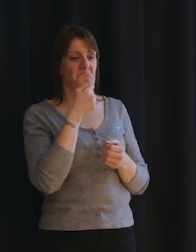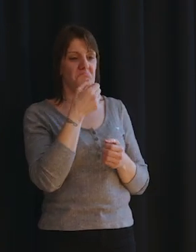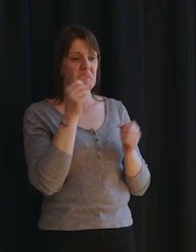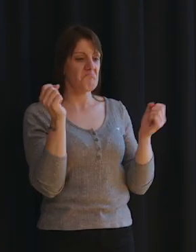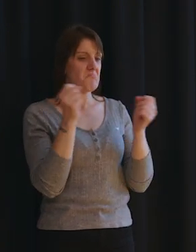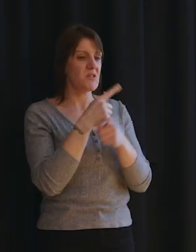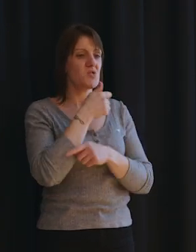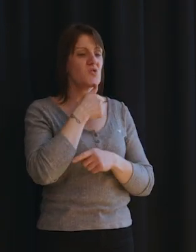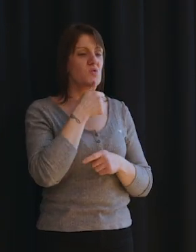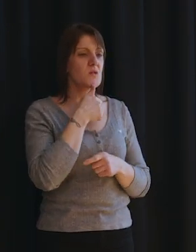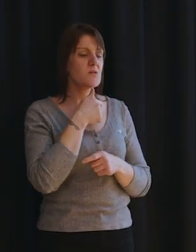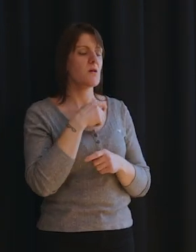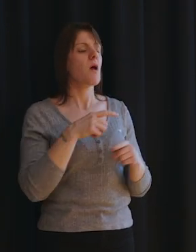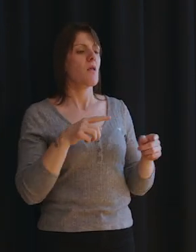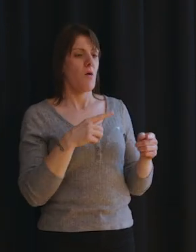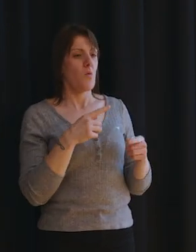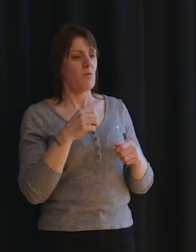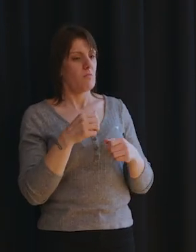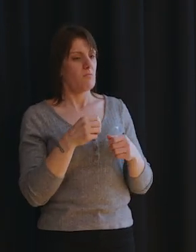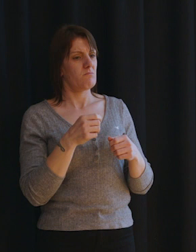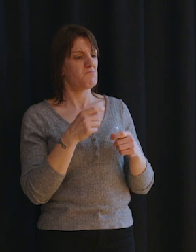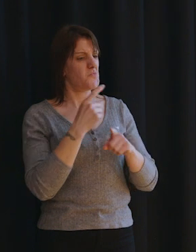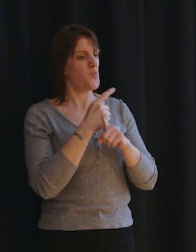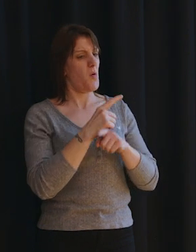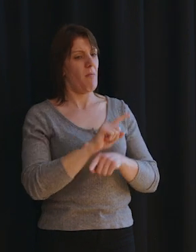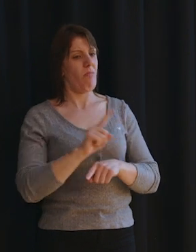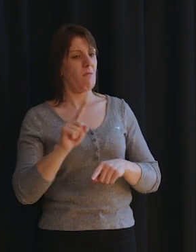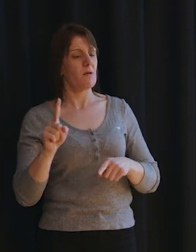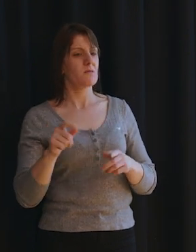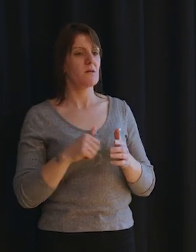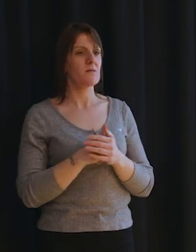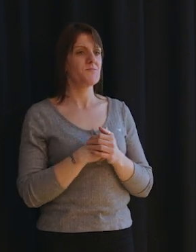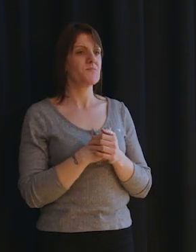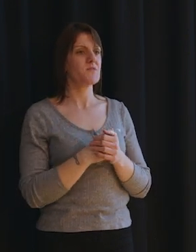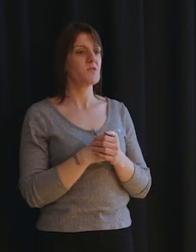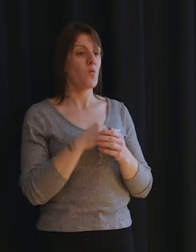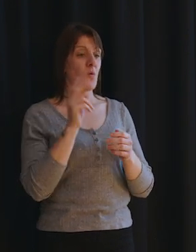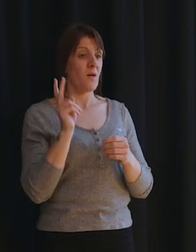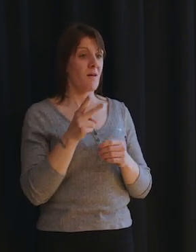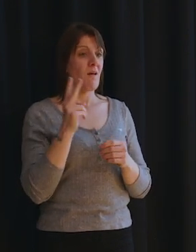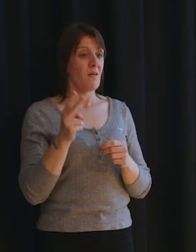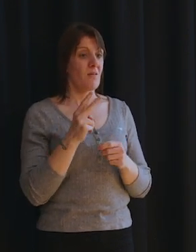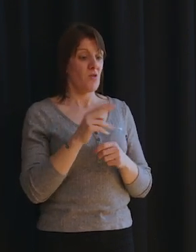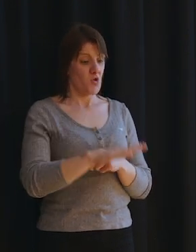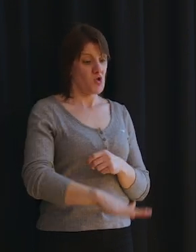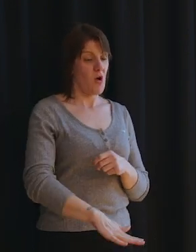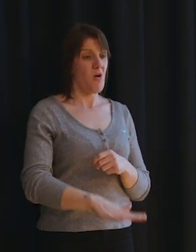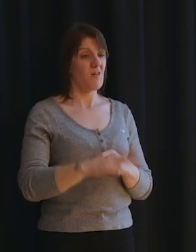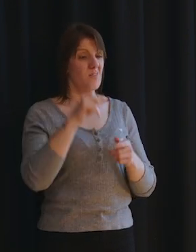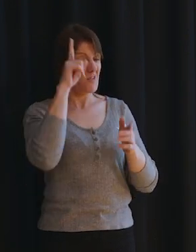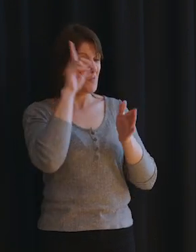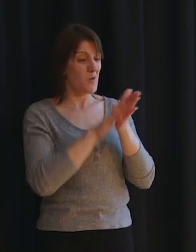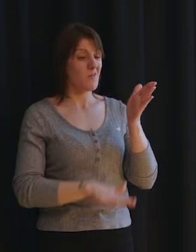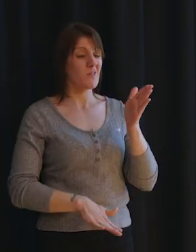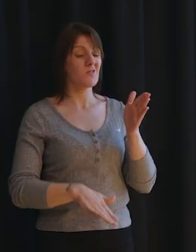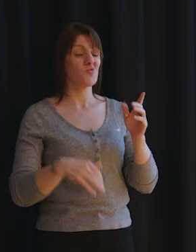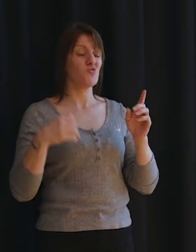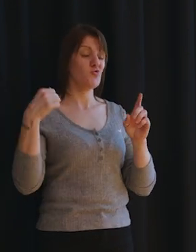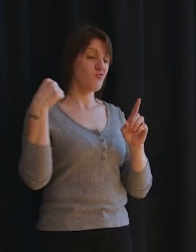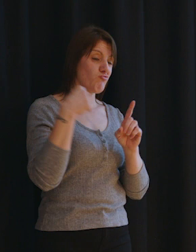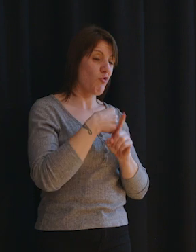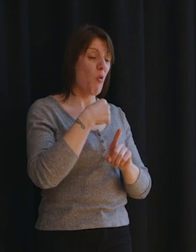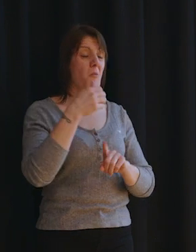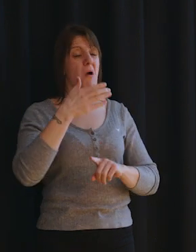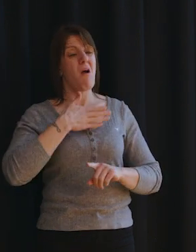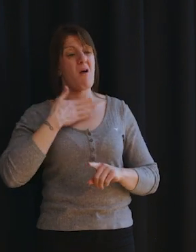about that further on. Again, adverse childhood experiences, trauma can have an impact on